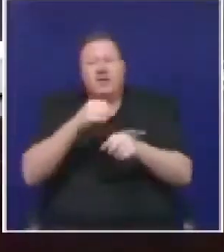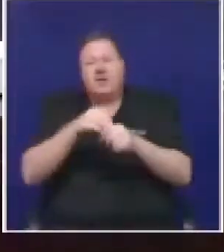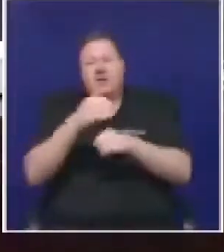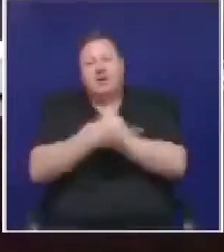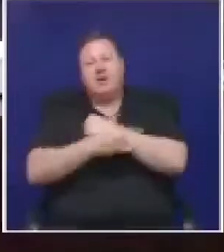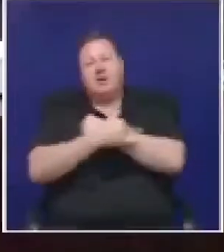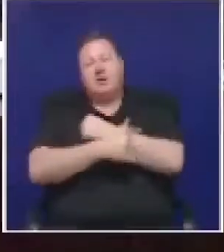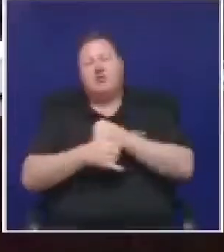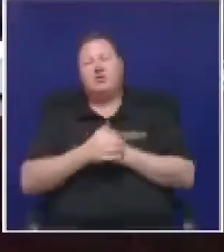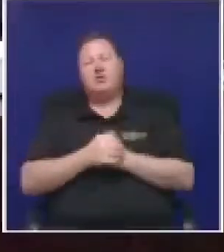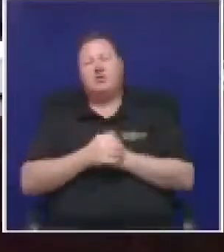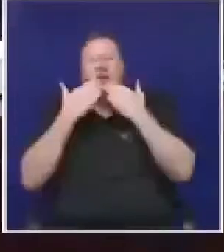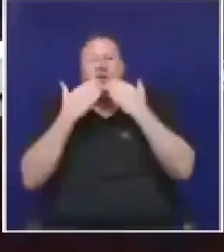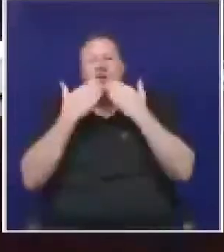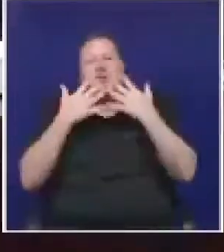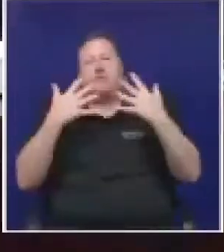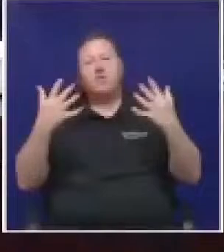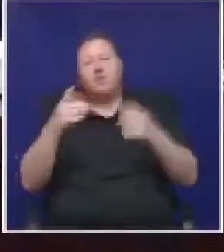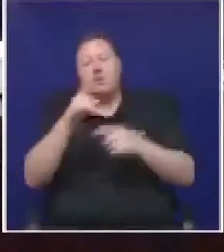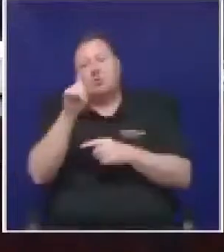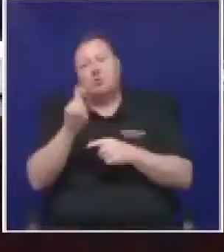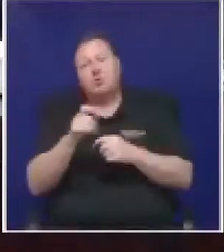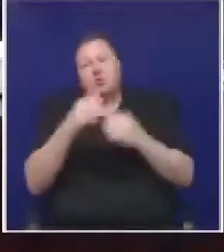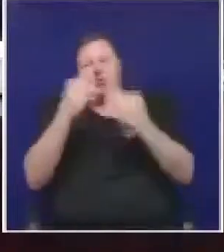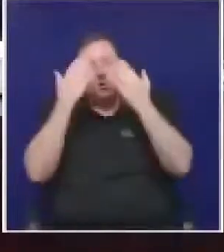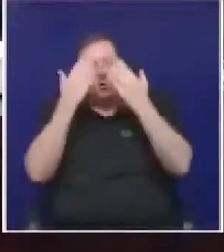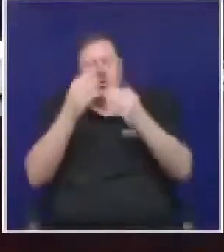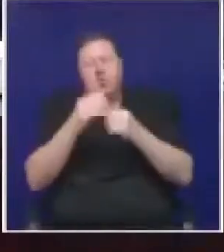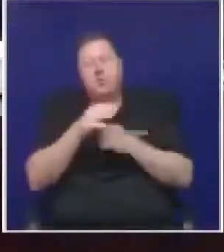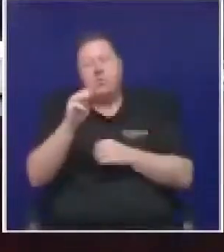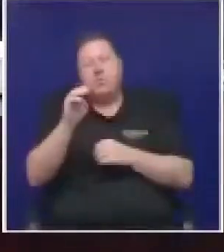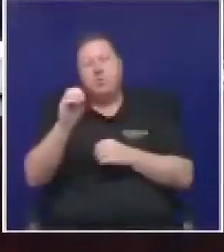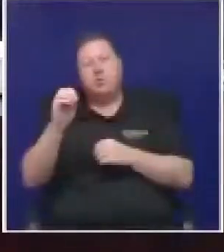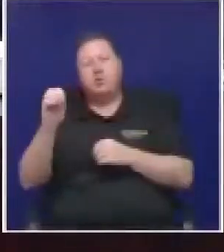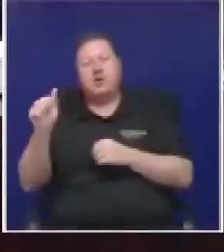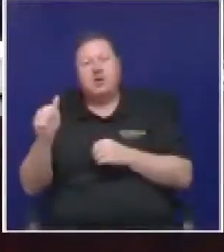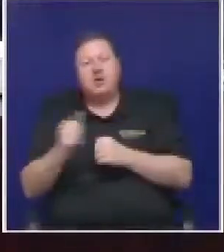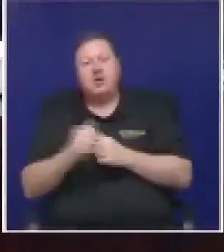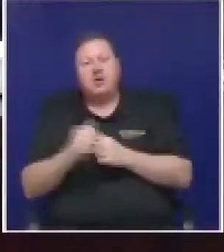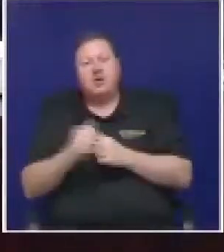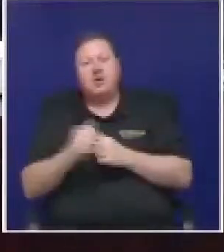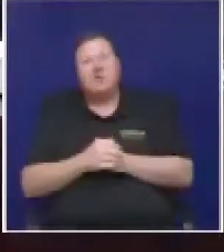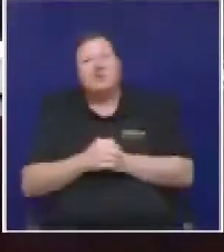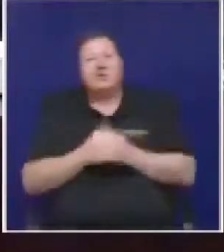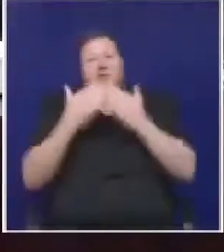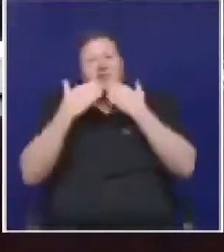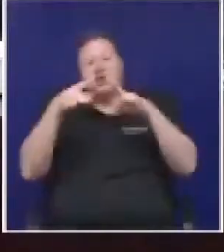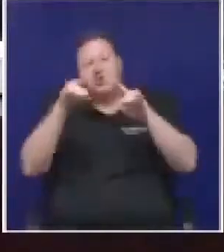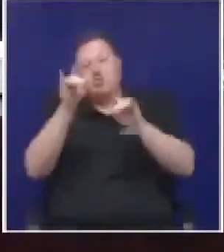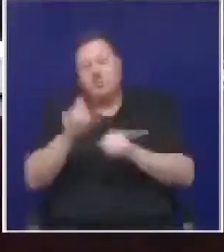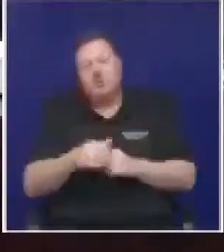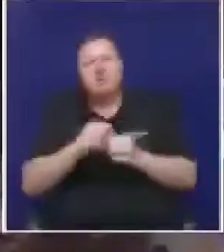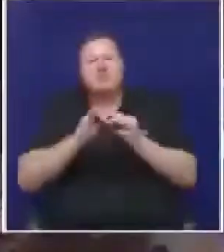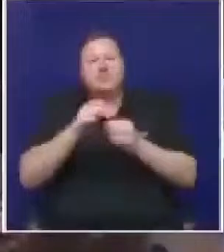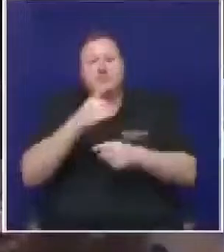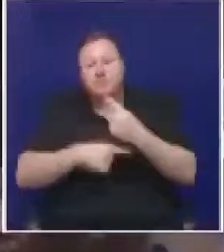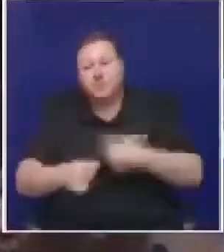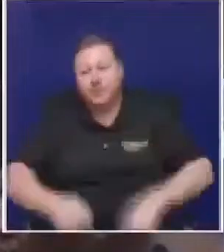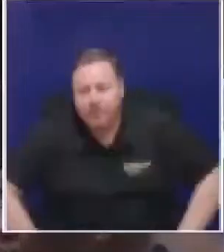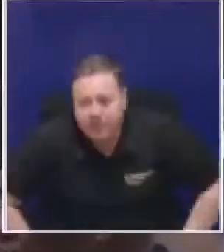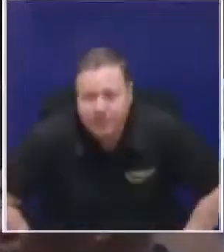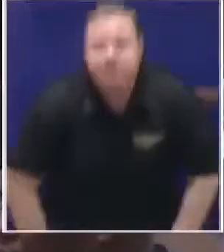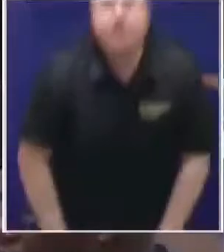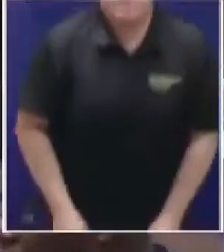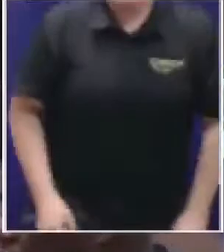much for your question, Honorable Musa. Thank you, Chairperson. Honorable Chairperson. Thank you,